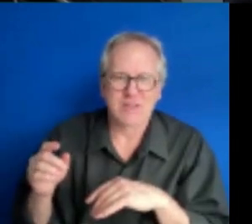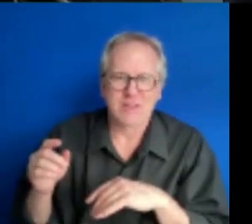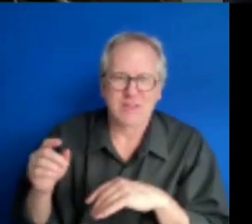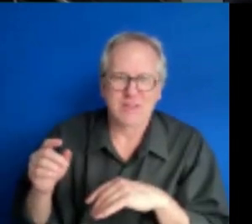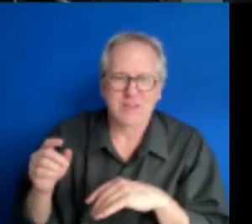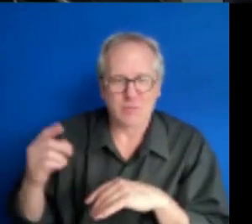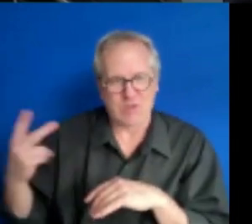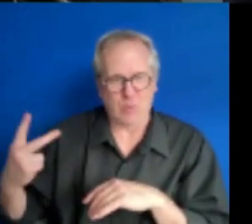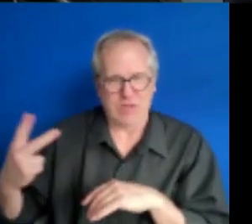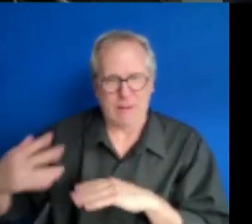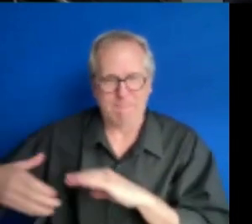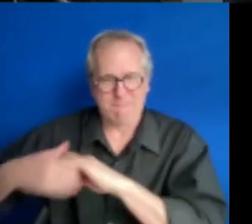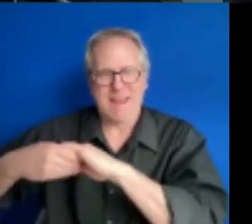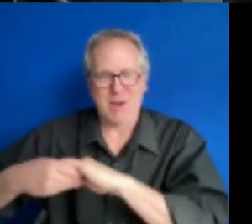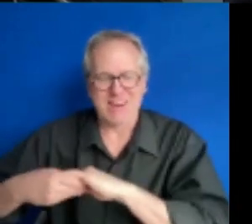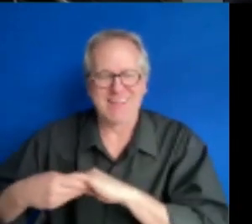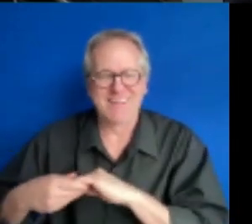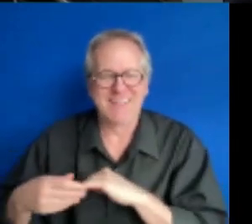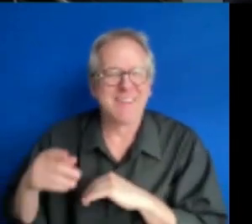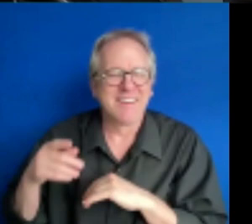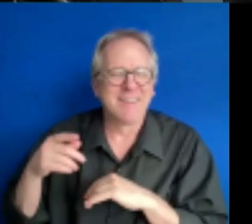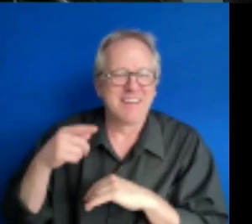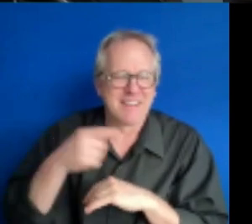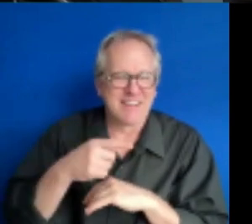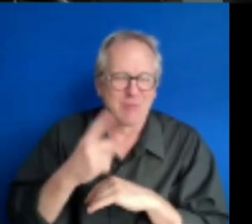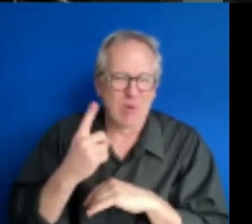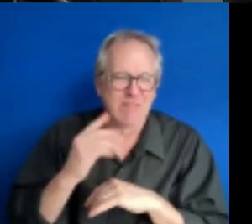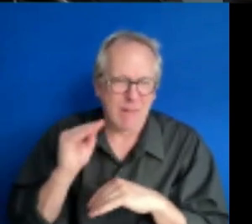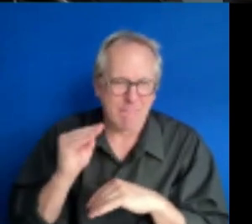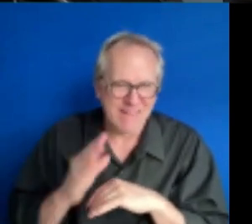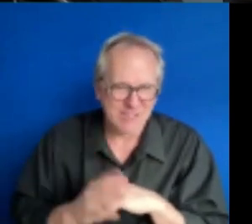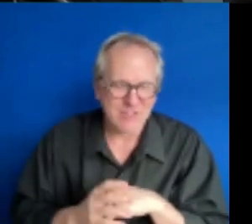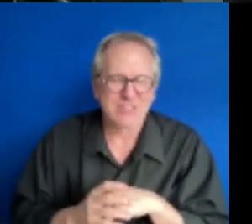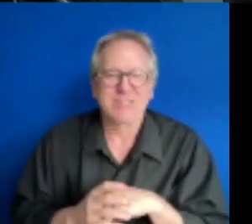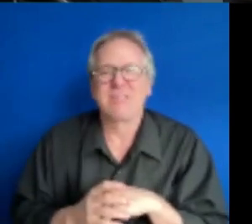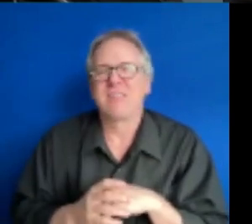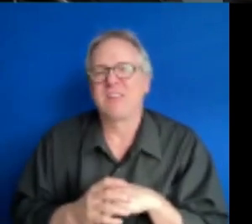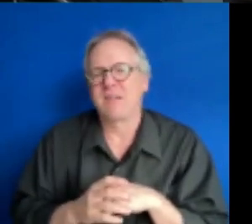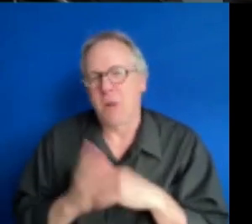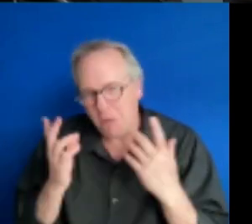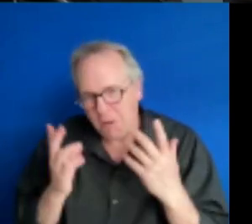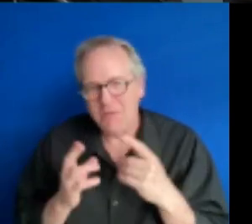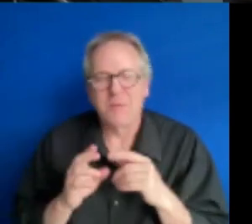when we got married. As well as one of my best friends.